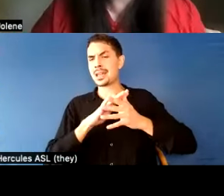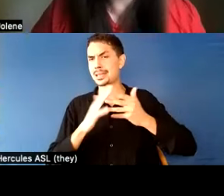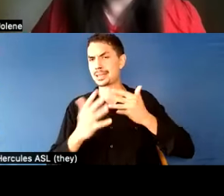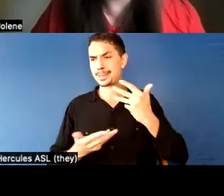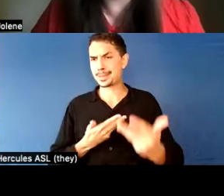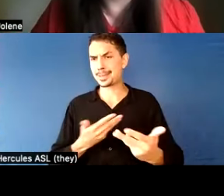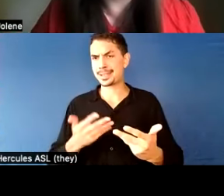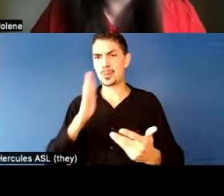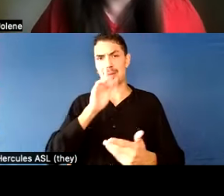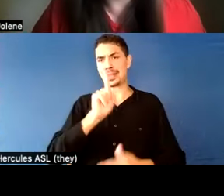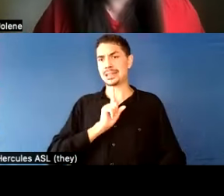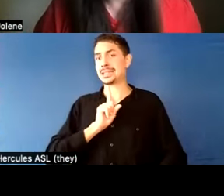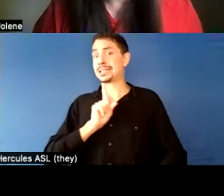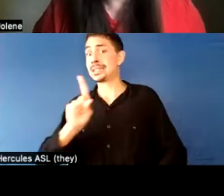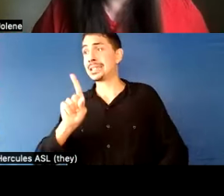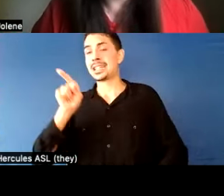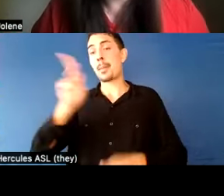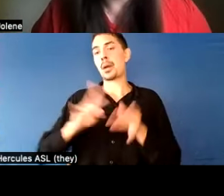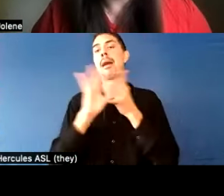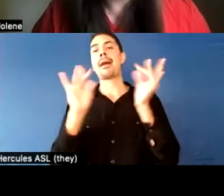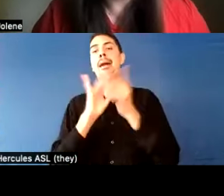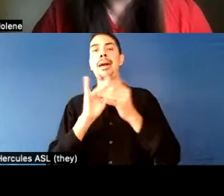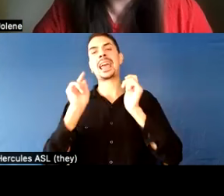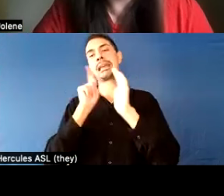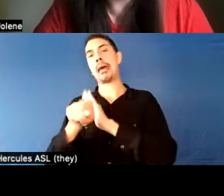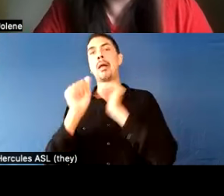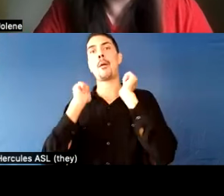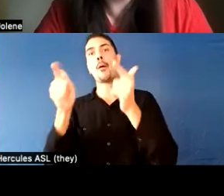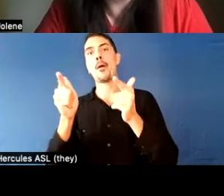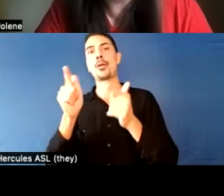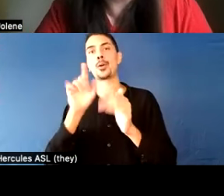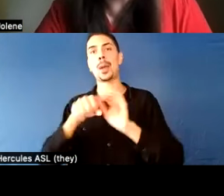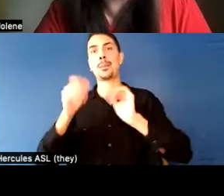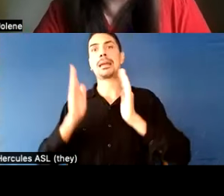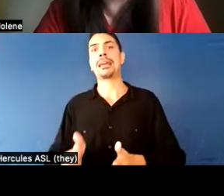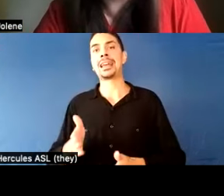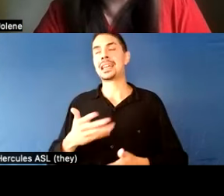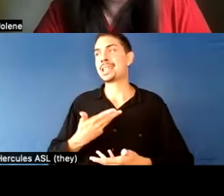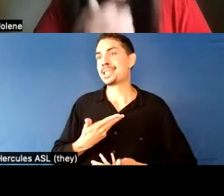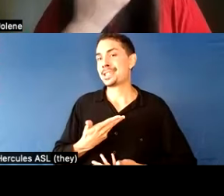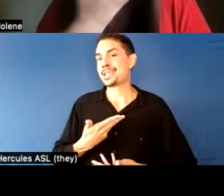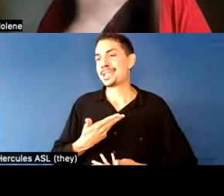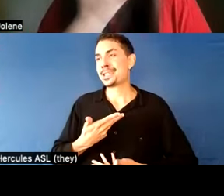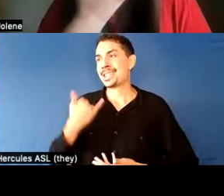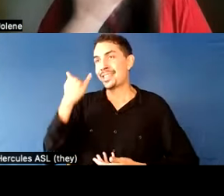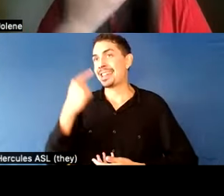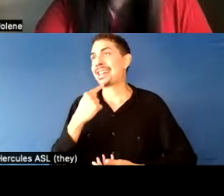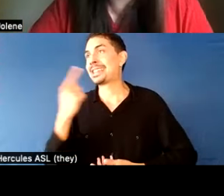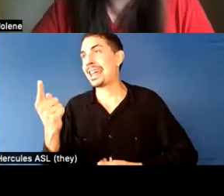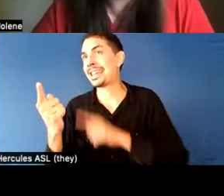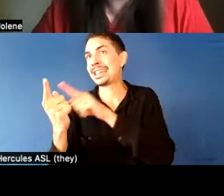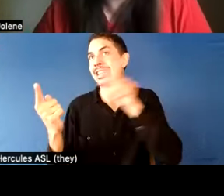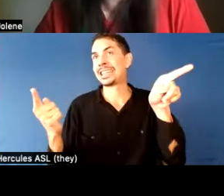going to come forward if they're really afraid, you know, that their uncle is going to be killed because of this? And so even just thinking about what